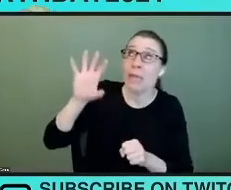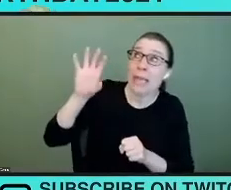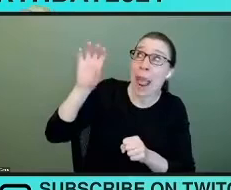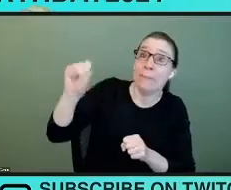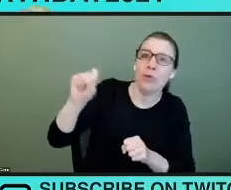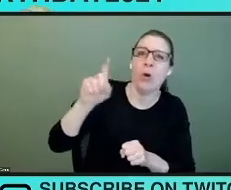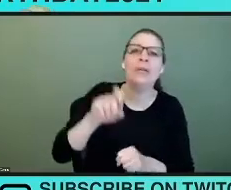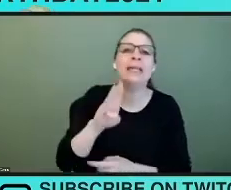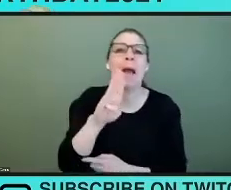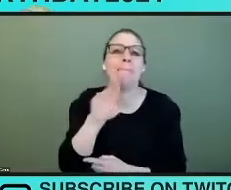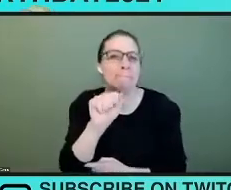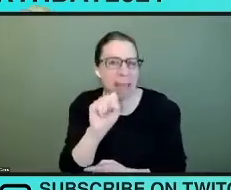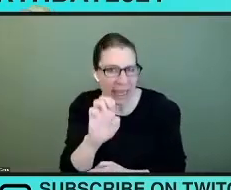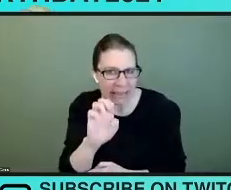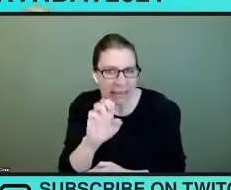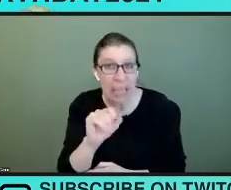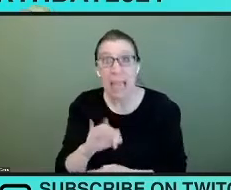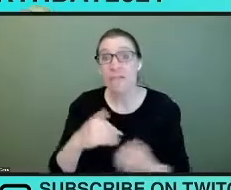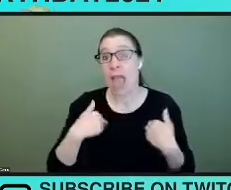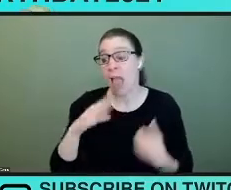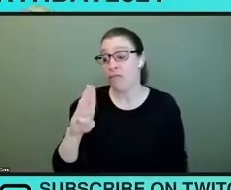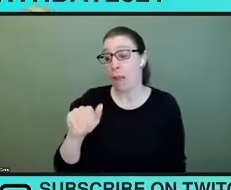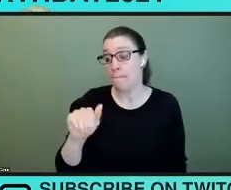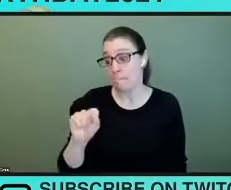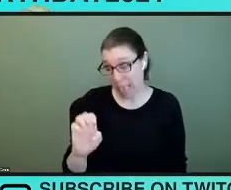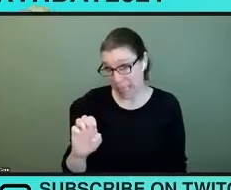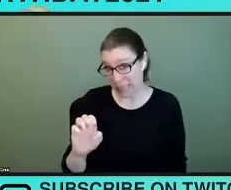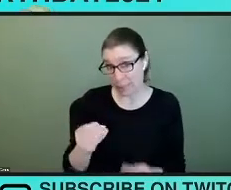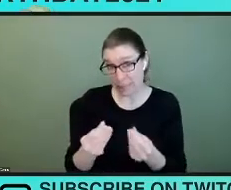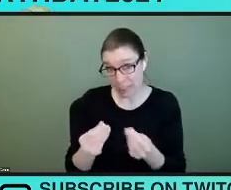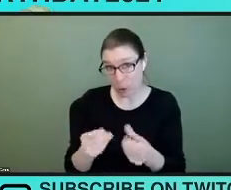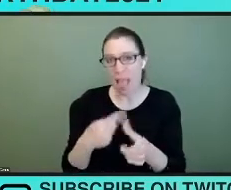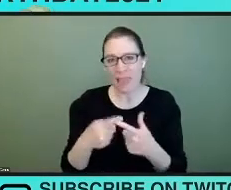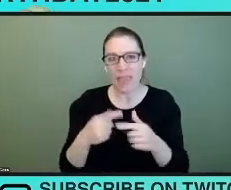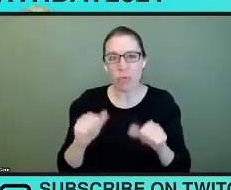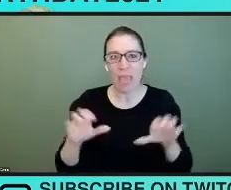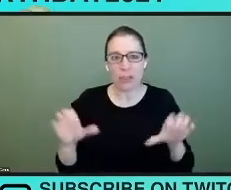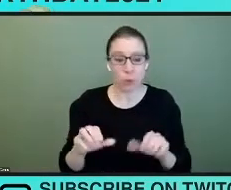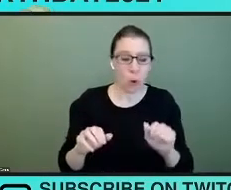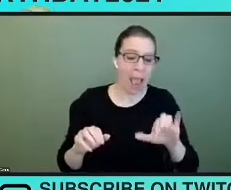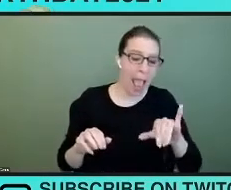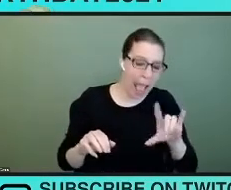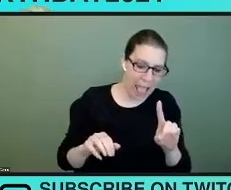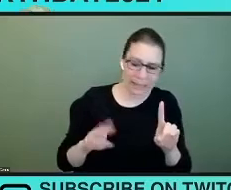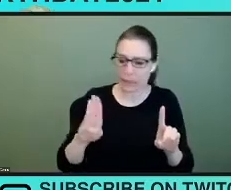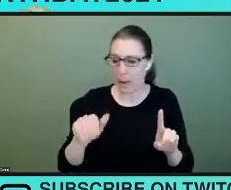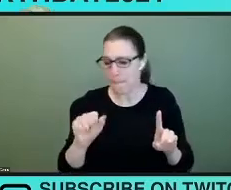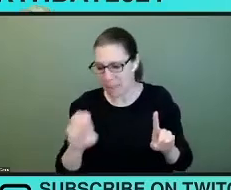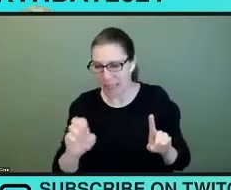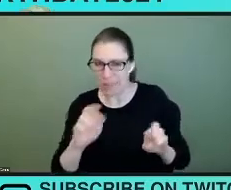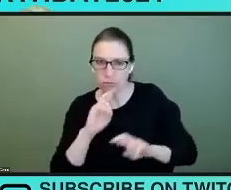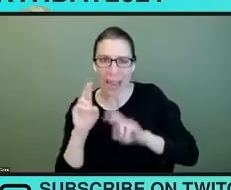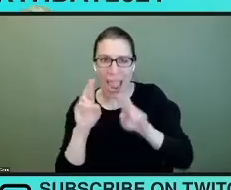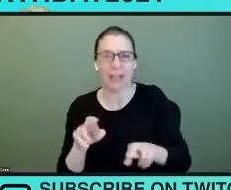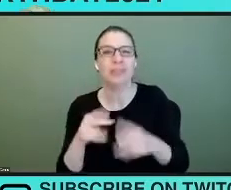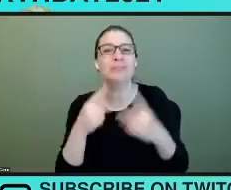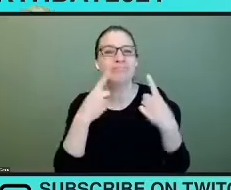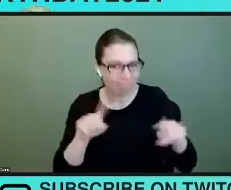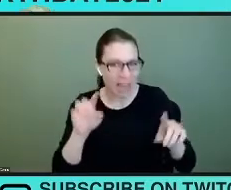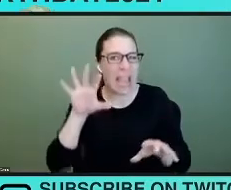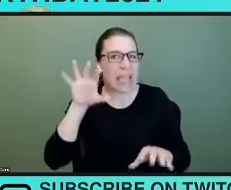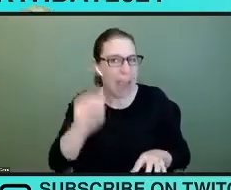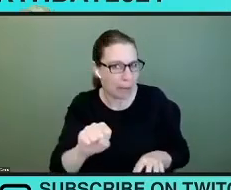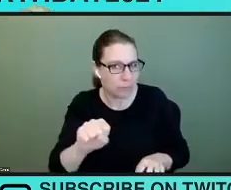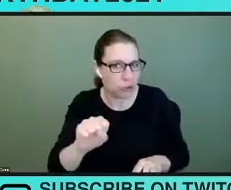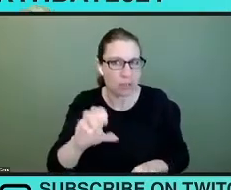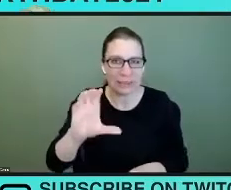basing material, you can do acid-base reaction to capture CO2. But one of the things you have to remember is that any material,